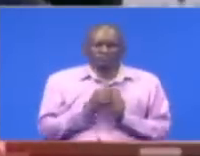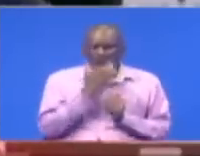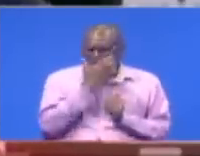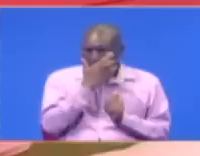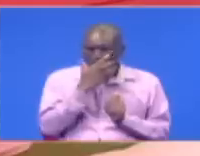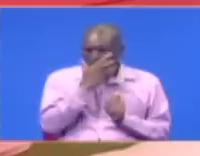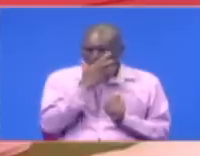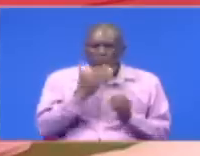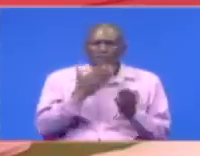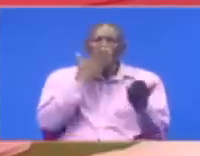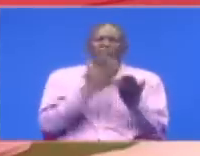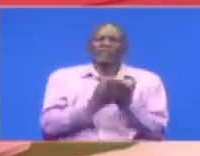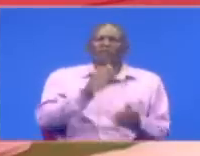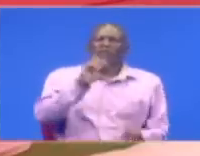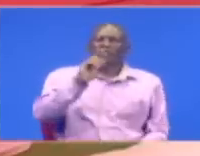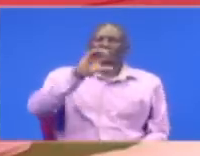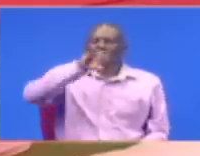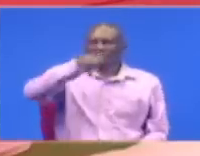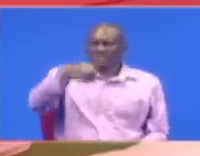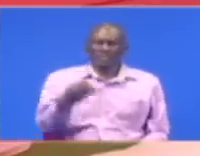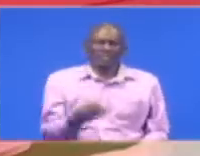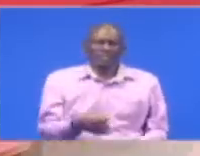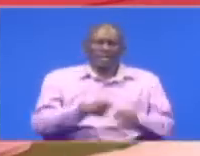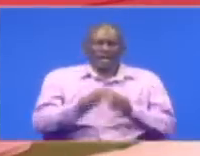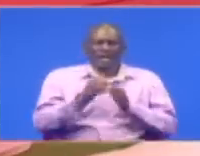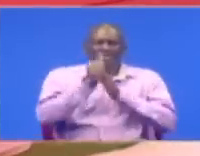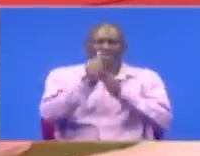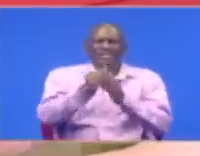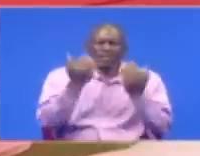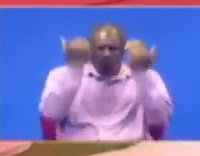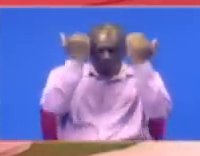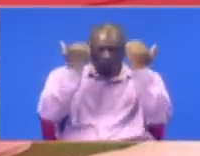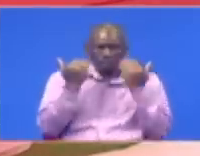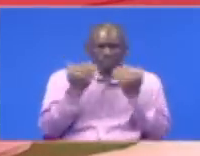Thank you, DCJ. As head of judiciary,